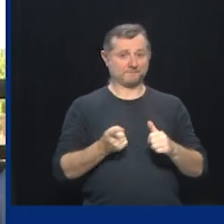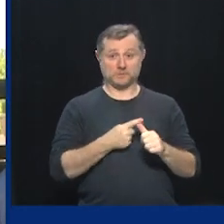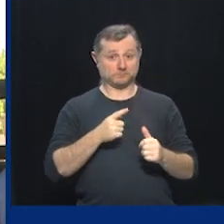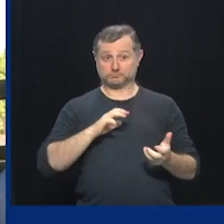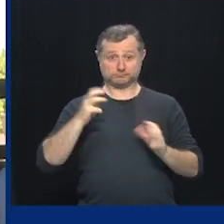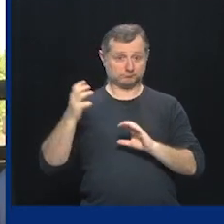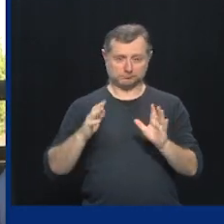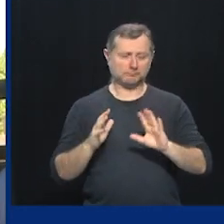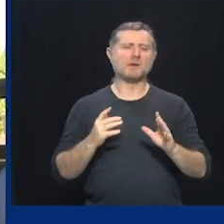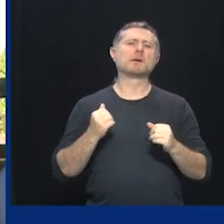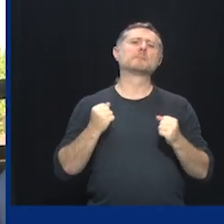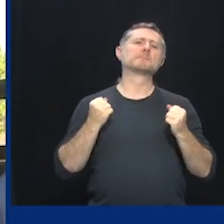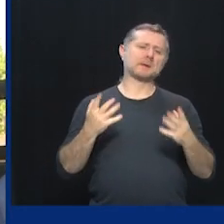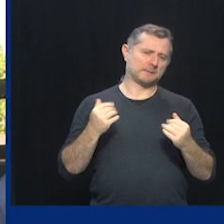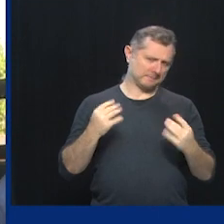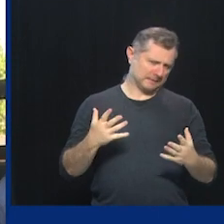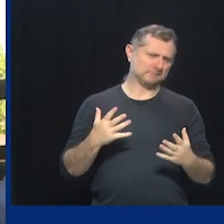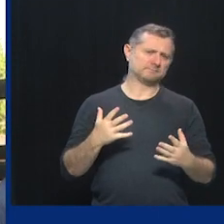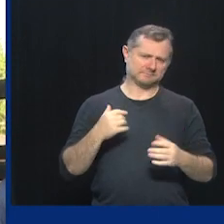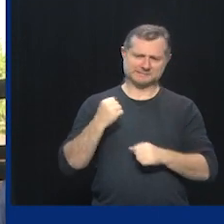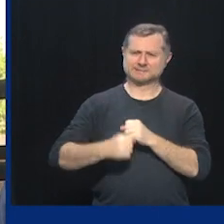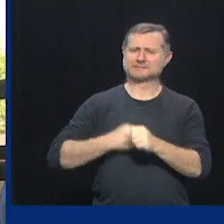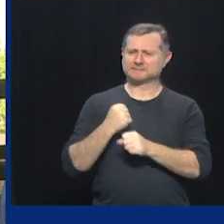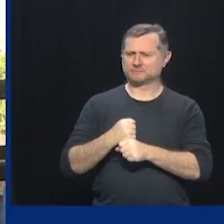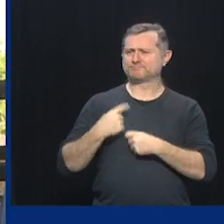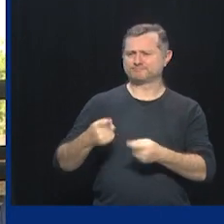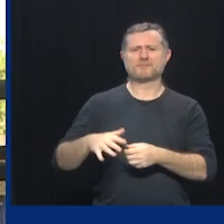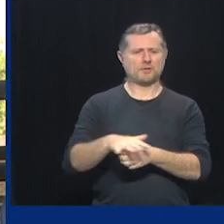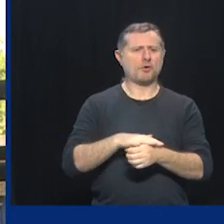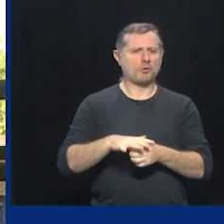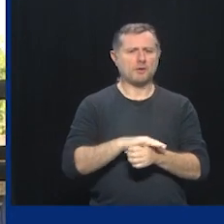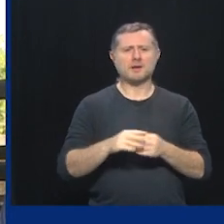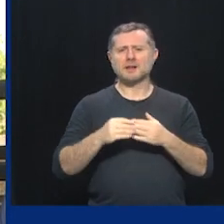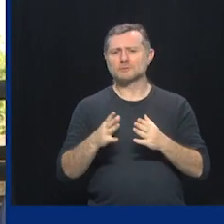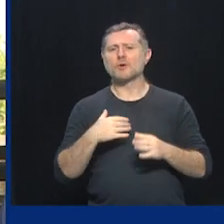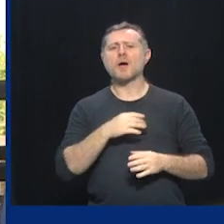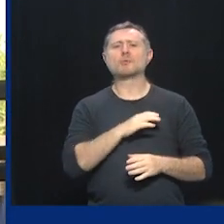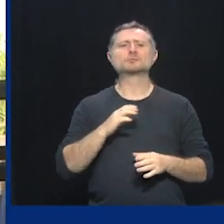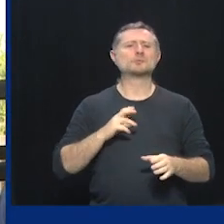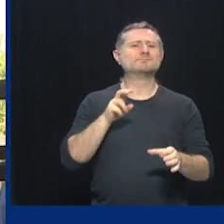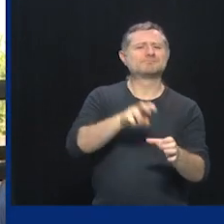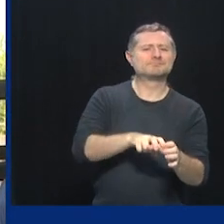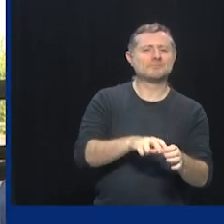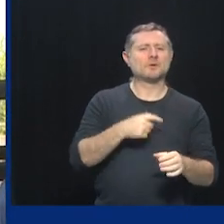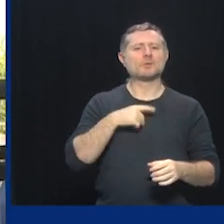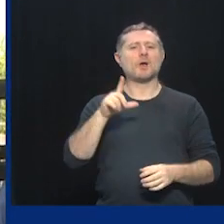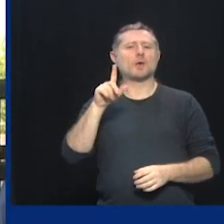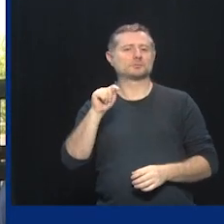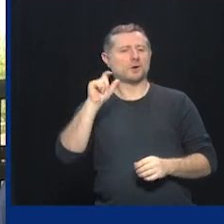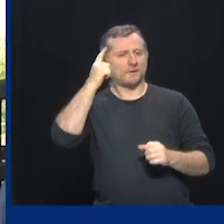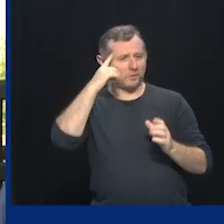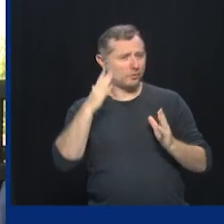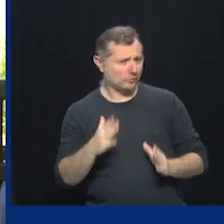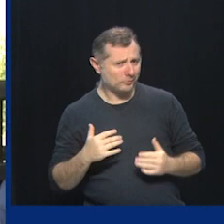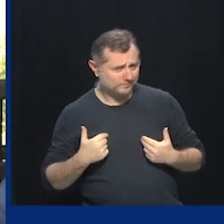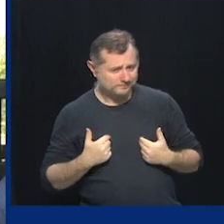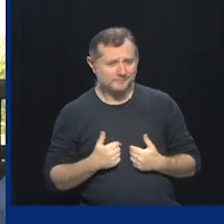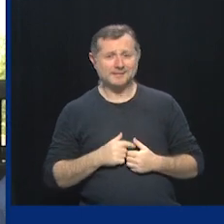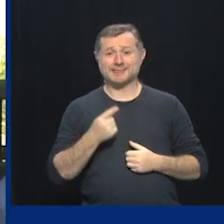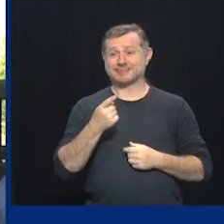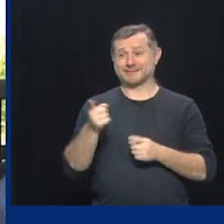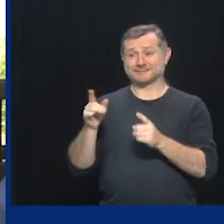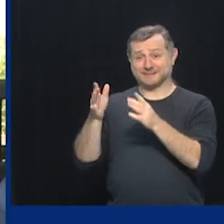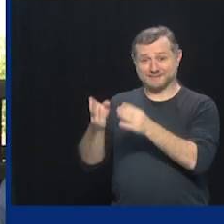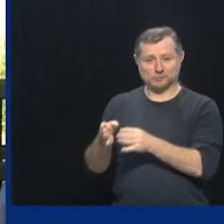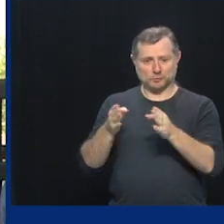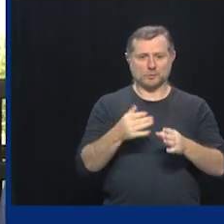many decades as a local official and a member of Congress and as lieutenant governor, but also the decades of experience that these individuals bring to it. So